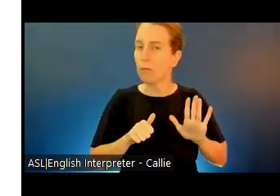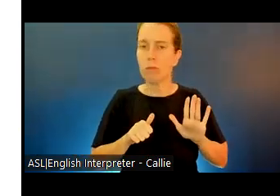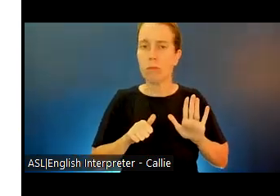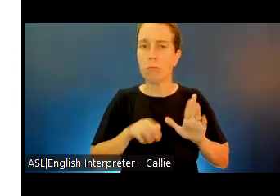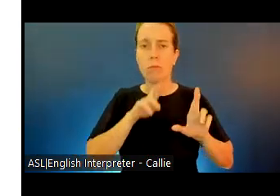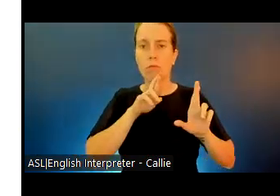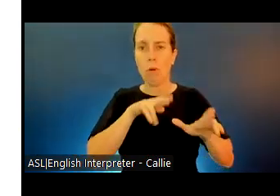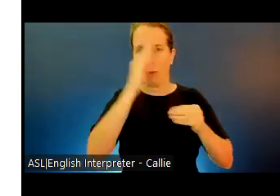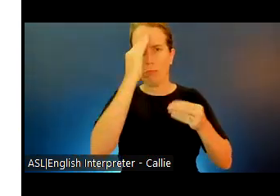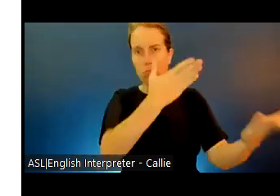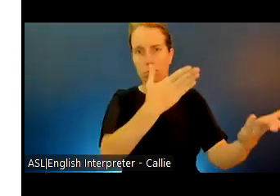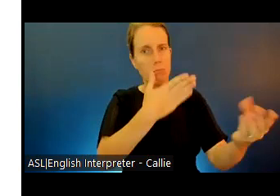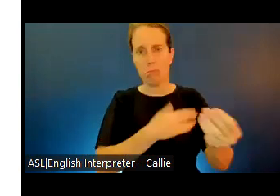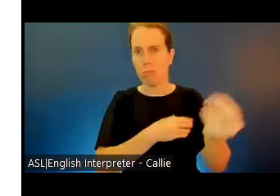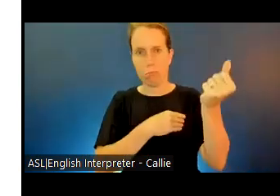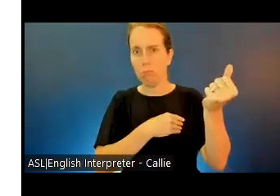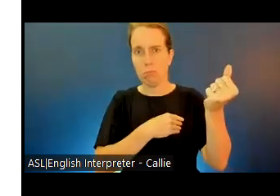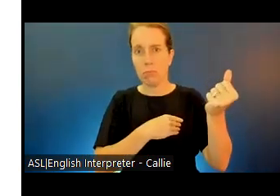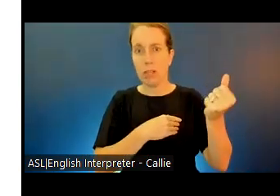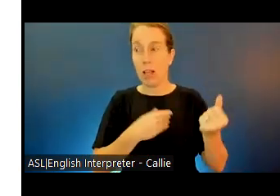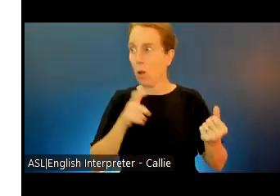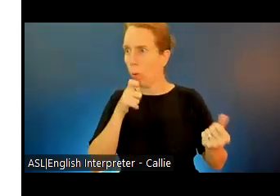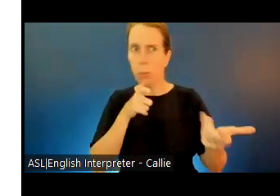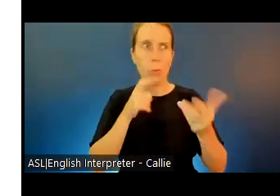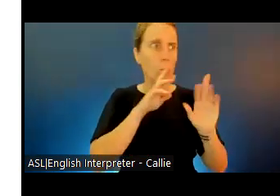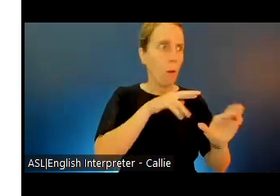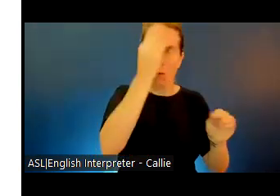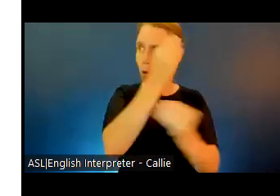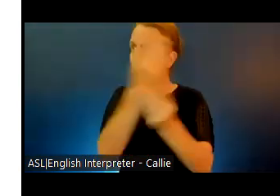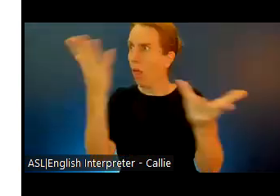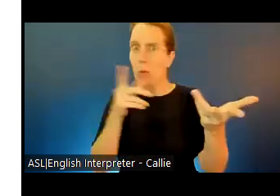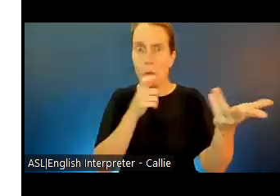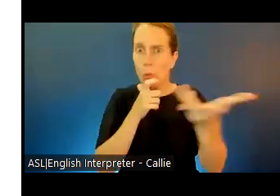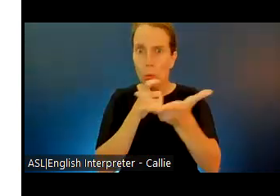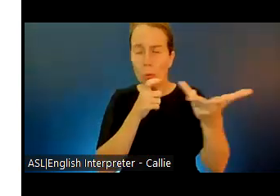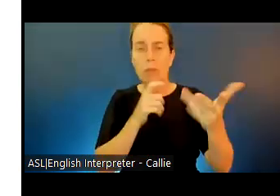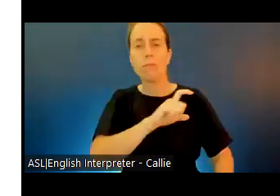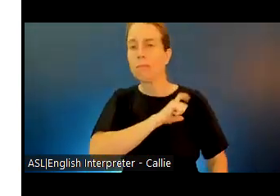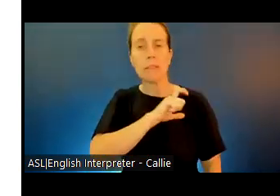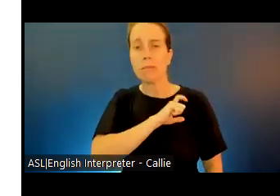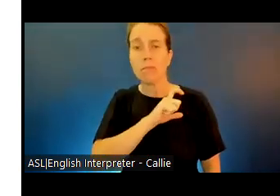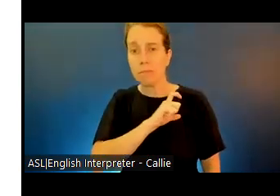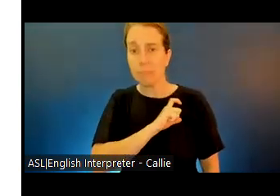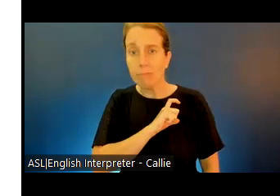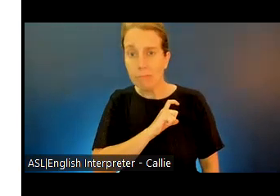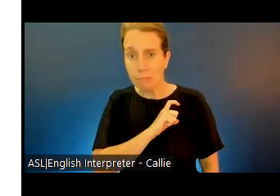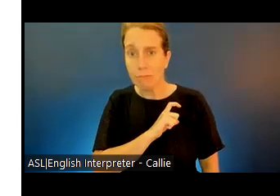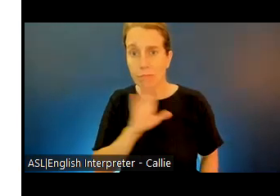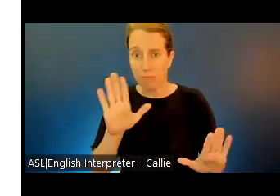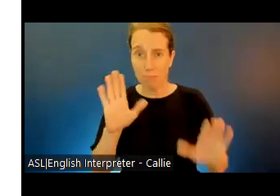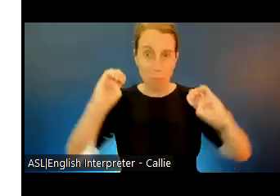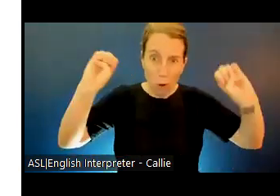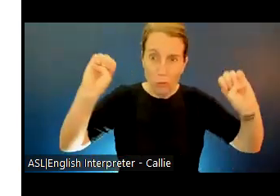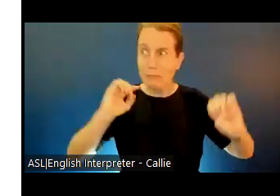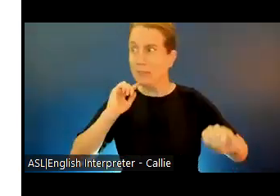contact local law enforcement. Just please keep that in mind as we're talking about some of these advocacy tips. But if you're in a situation where